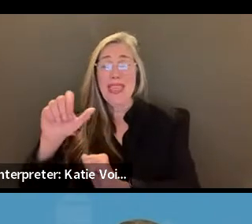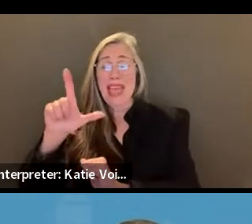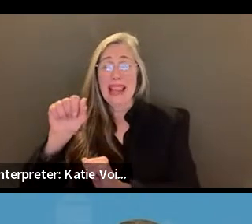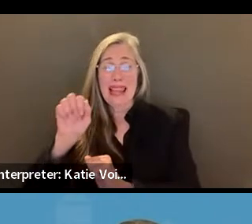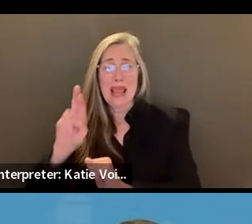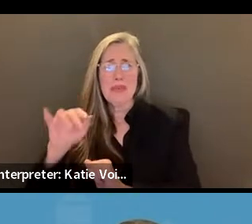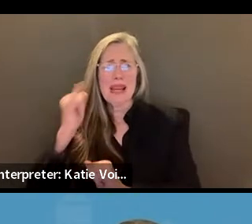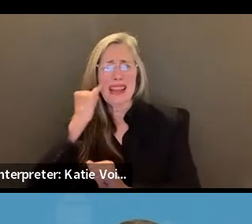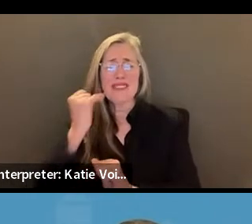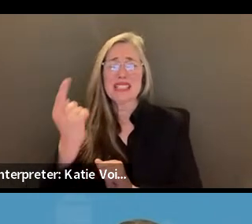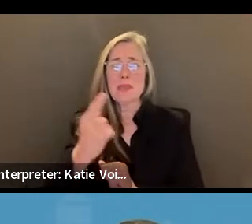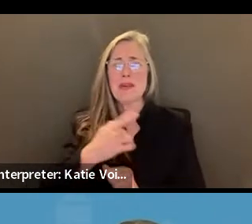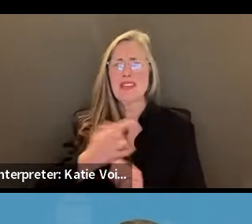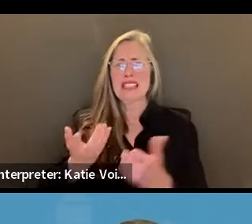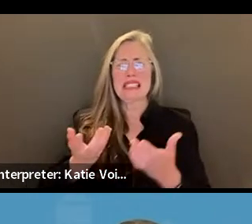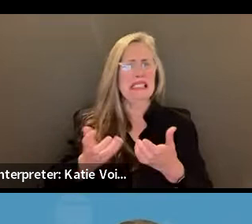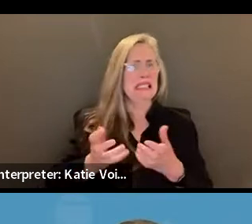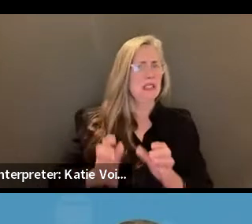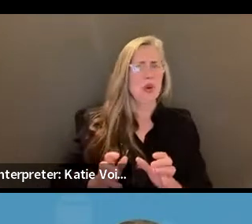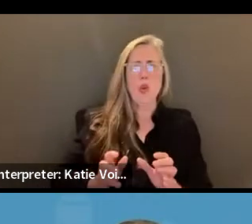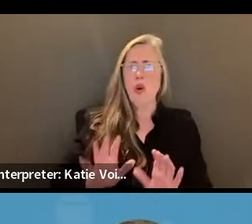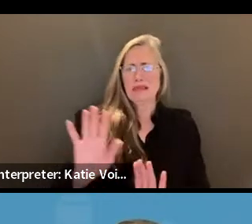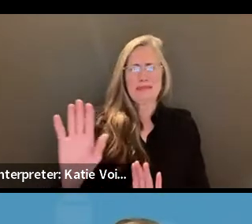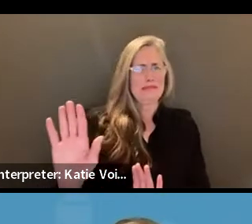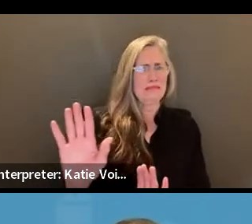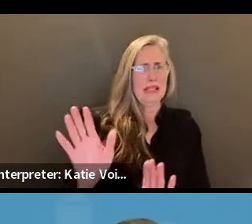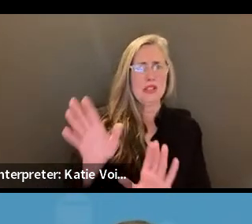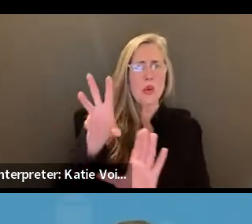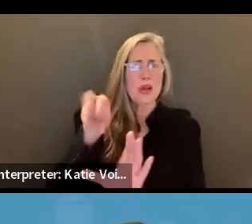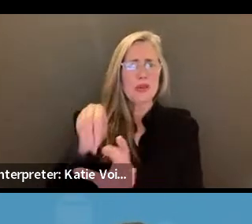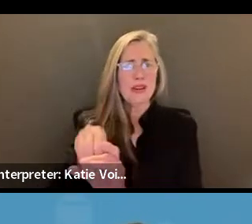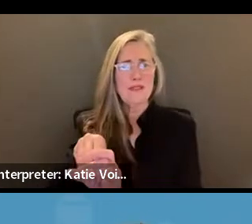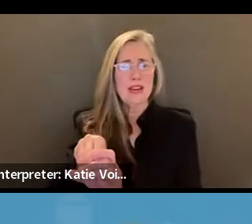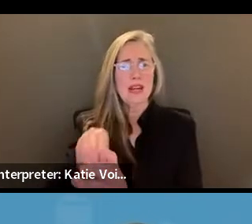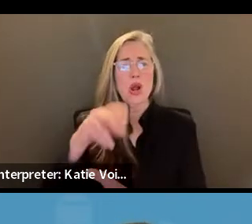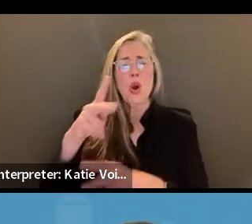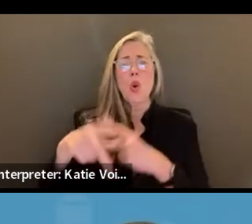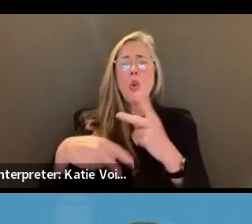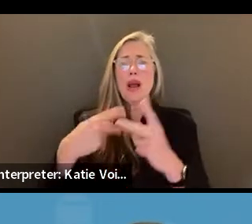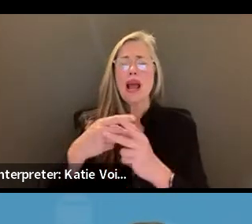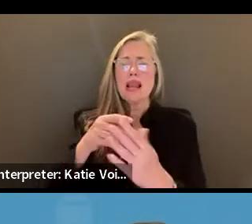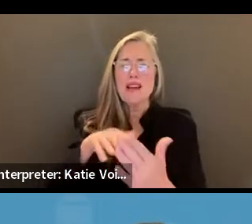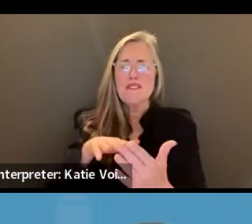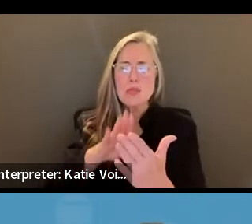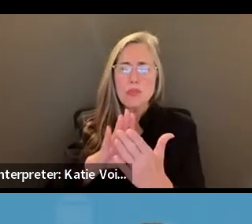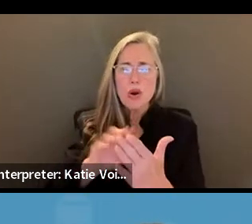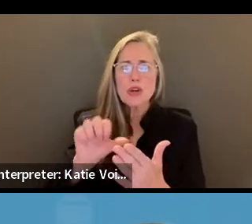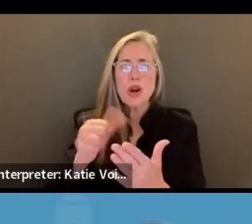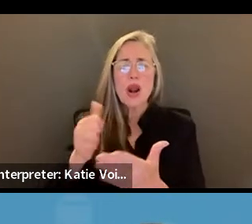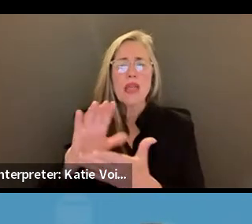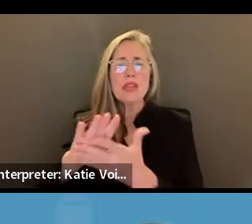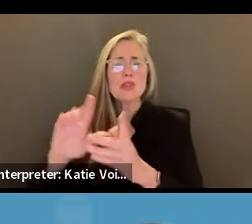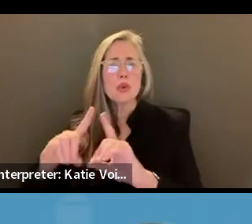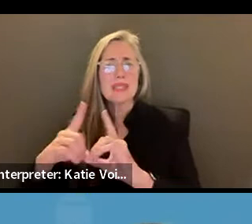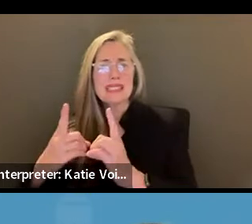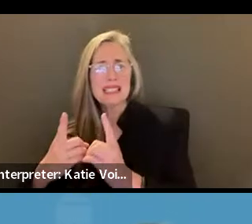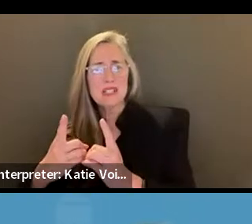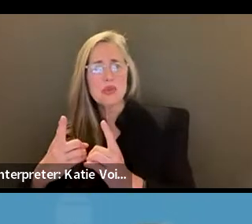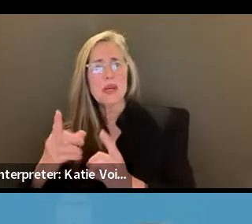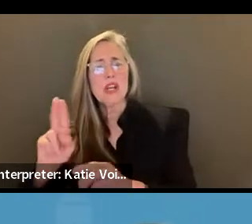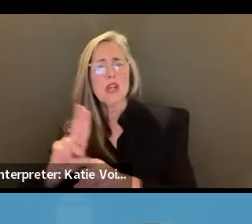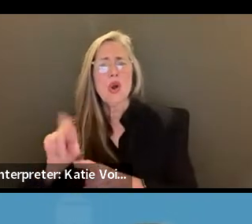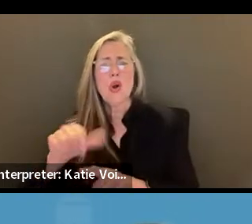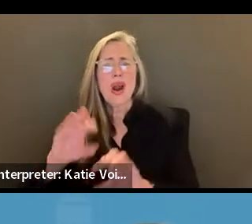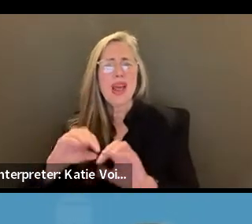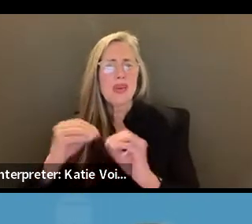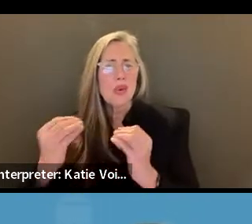intervene in these situations. What sort of strategies, what sort of resources, what sort of approaches are other school districts using, or other